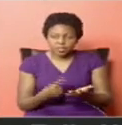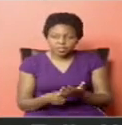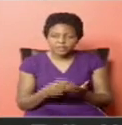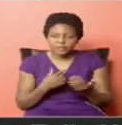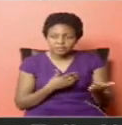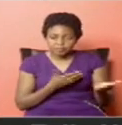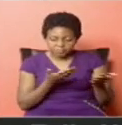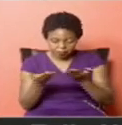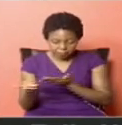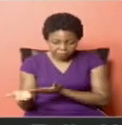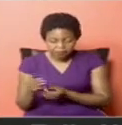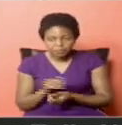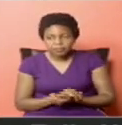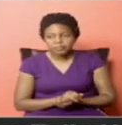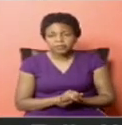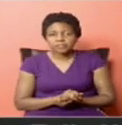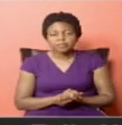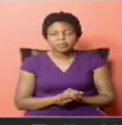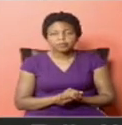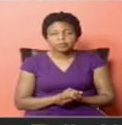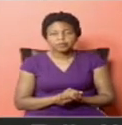that